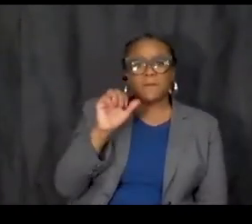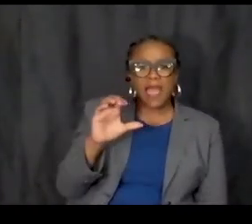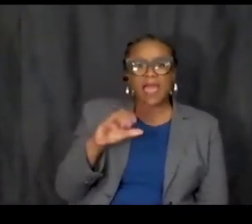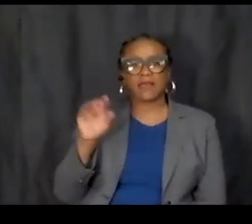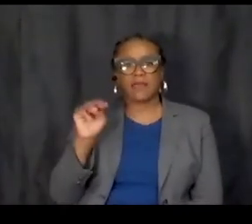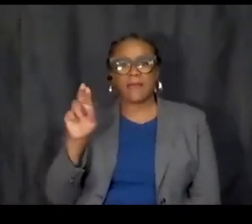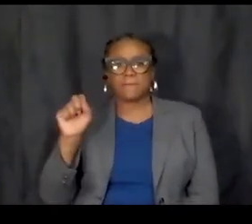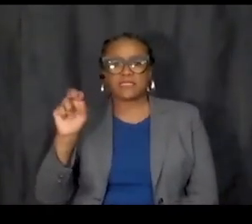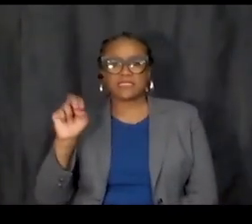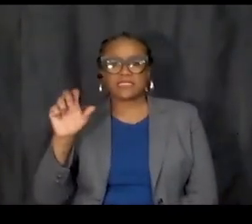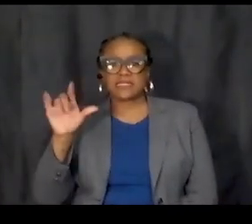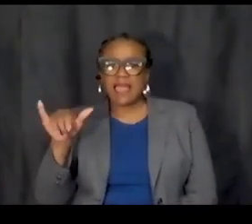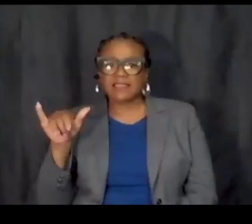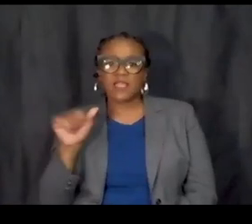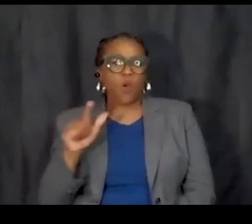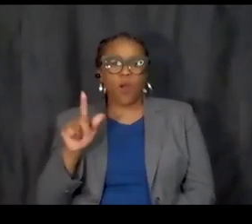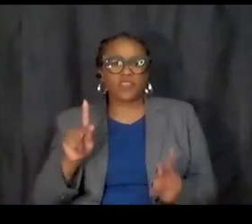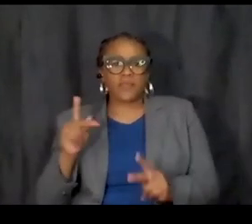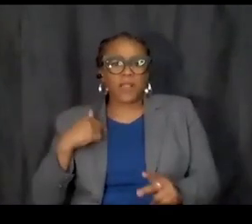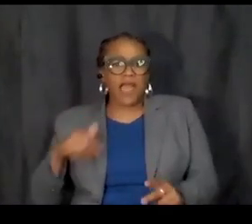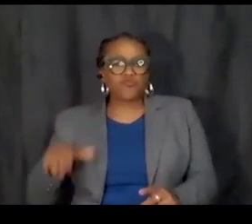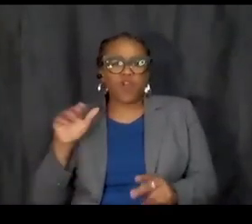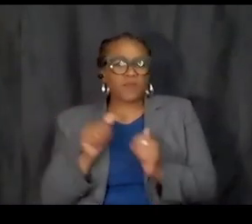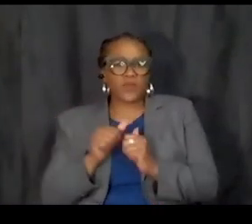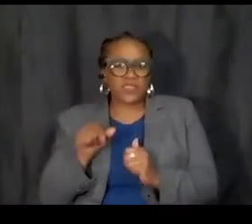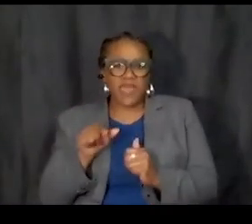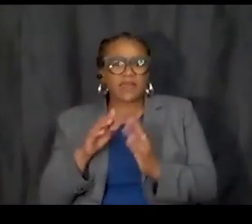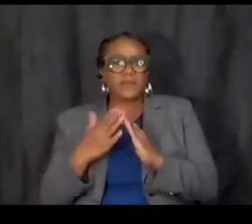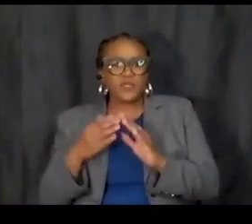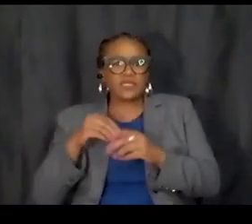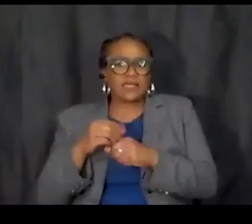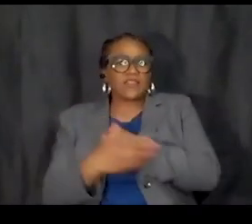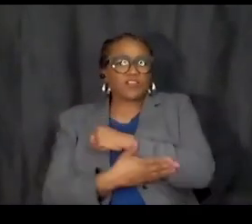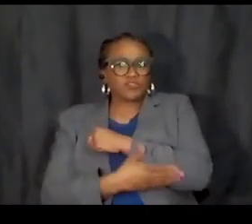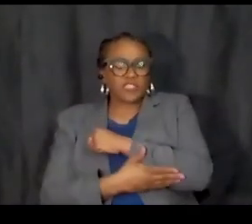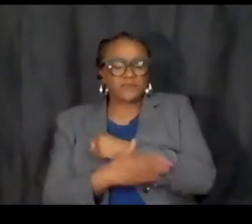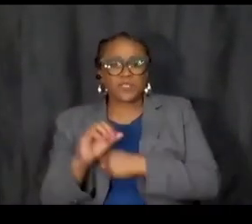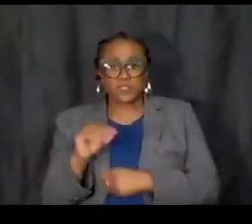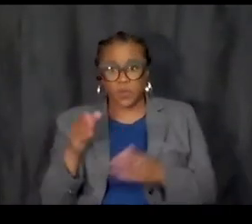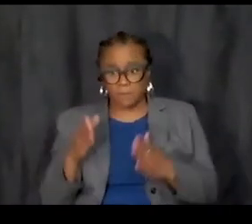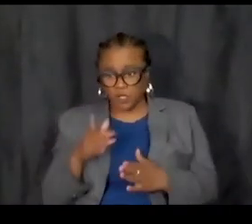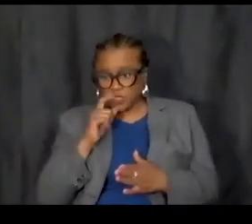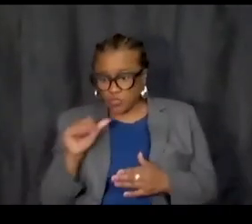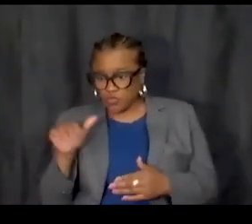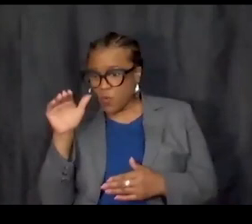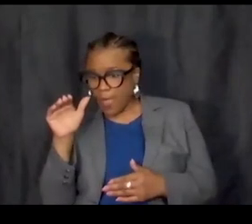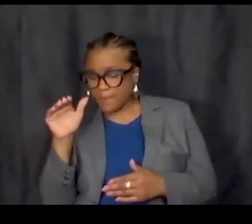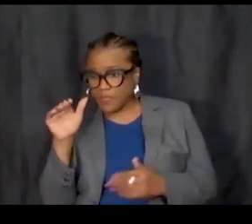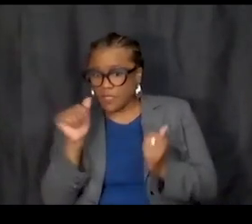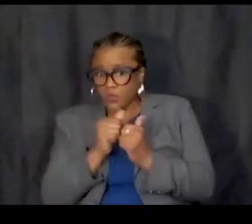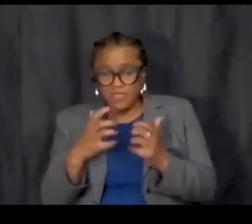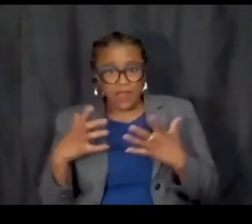this community out in the country. And so as a person who grew up with a lot of quiet time to